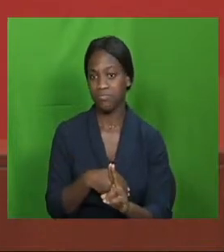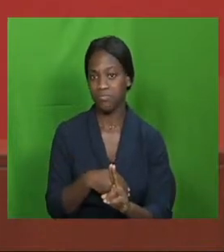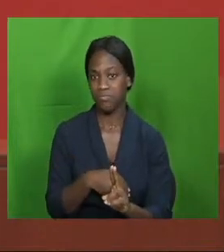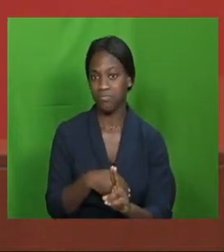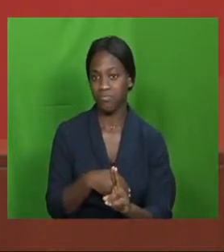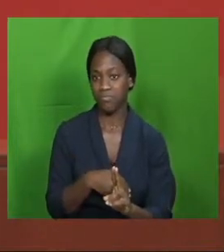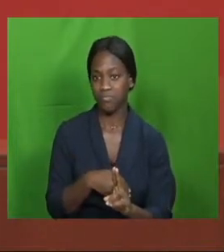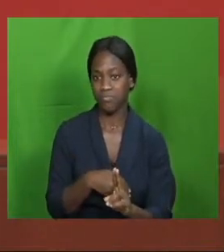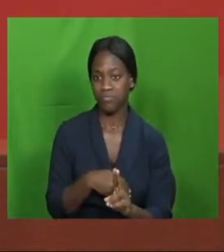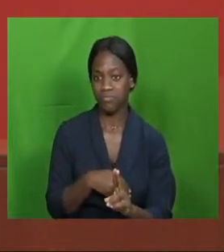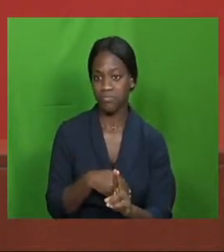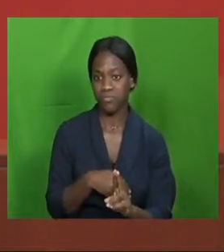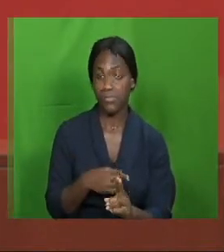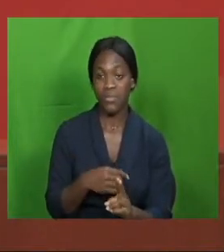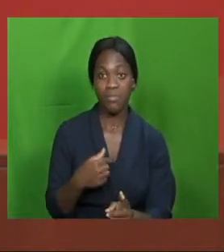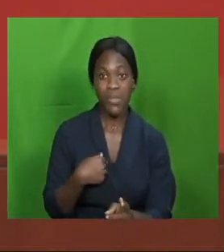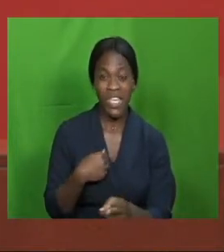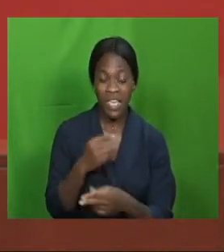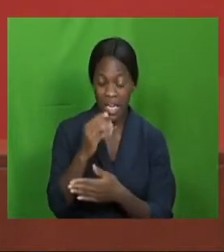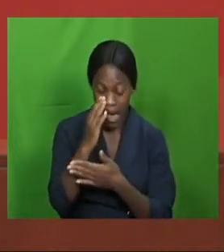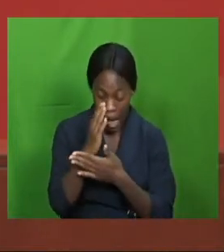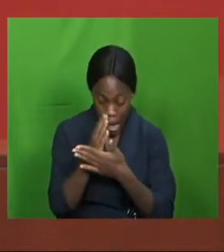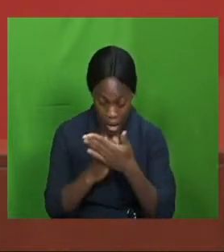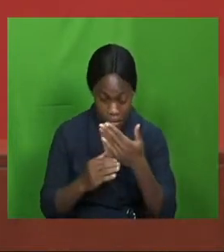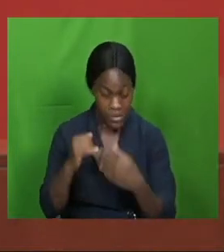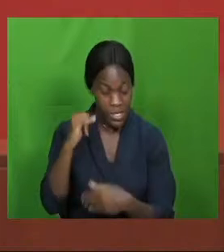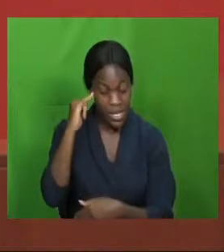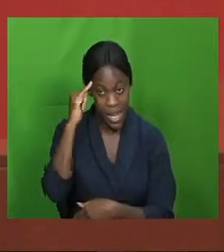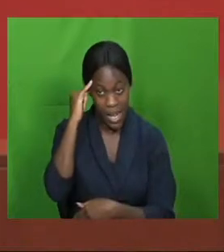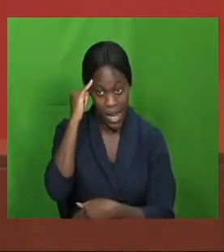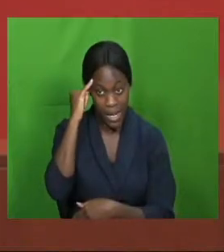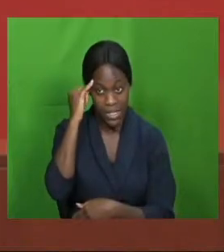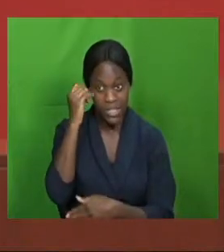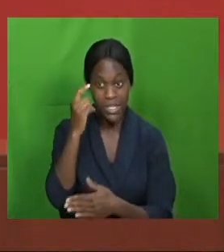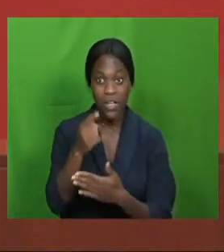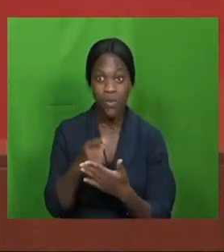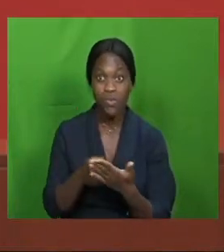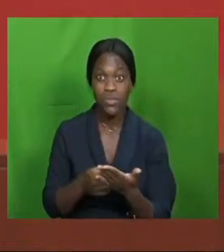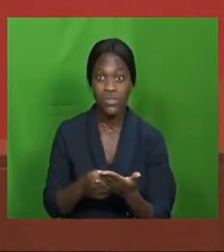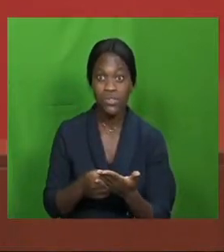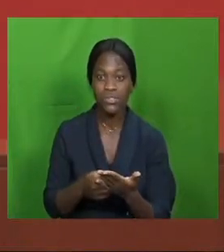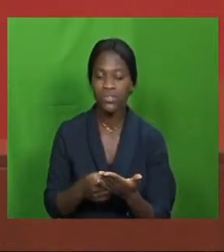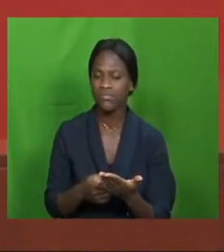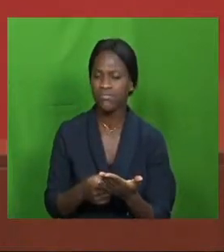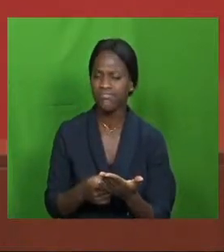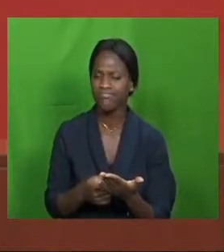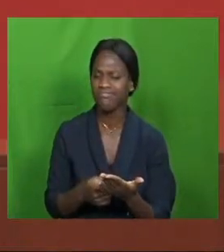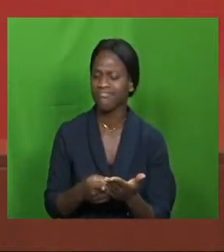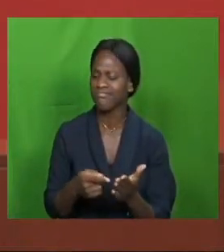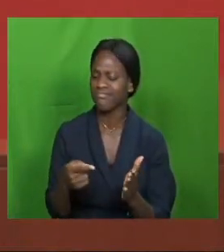in my humble opinion, a very straightforward provision.